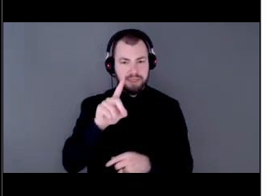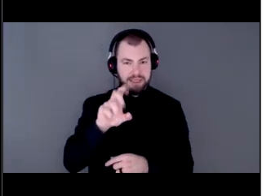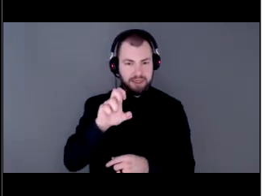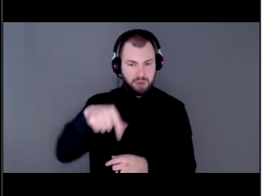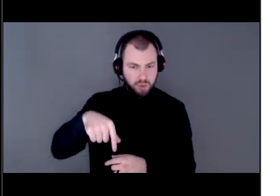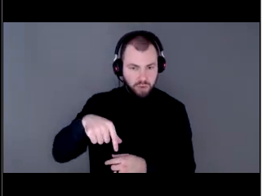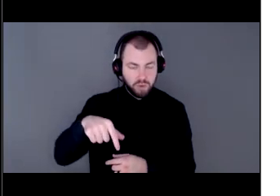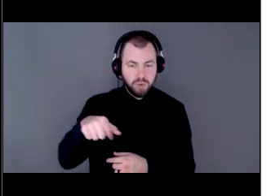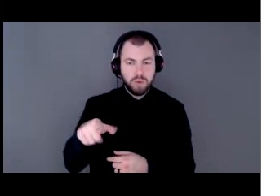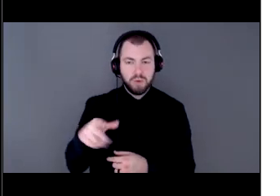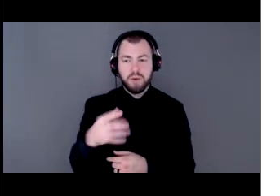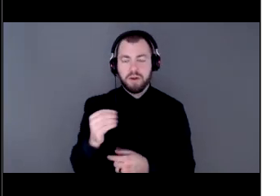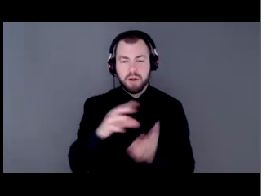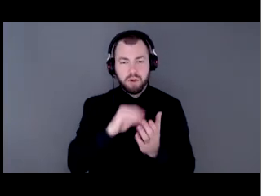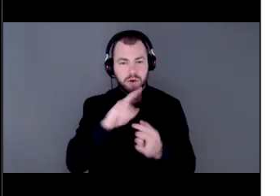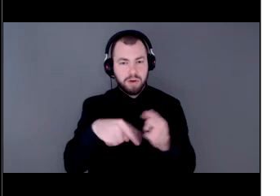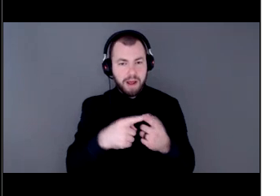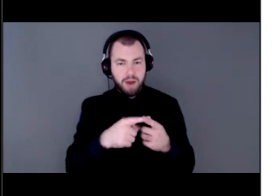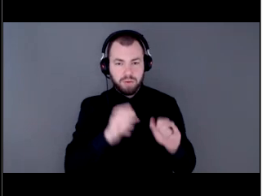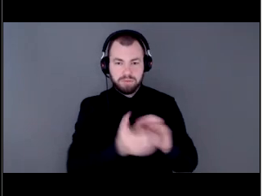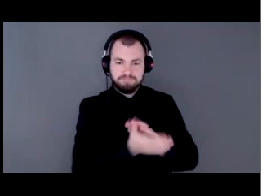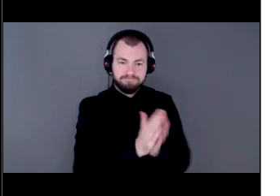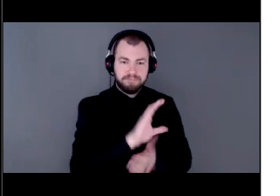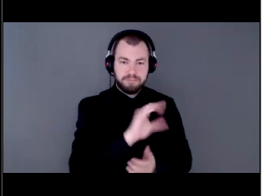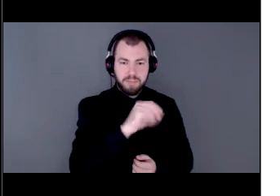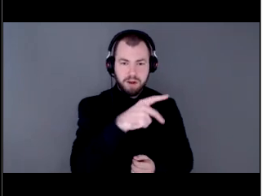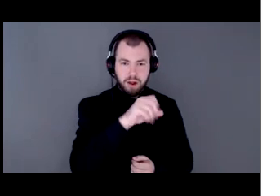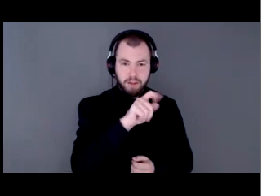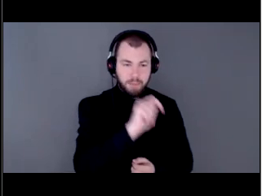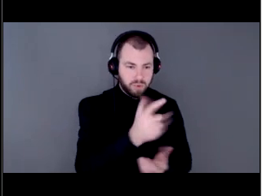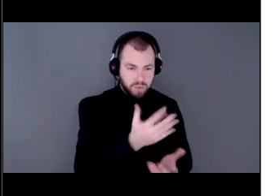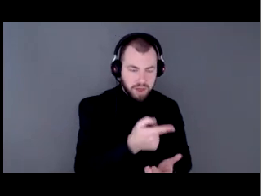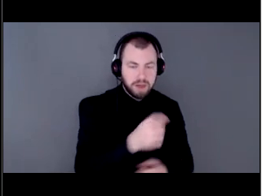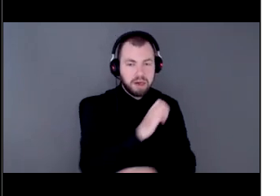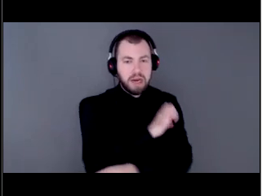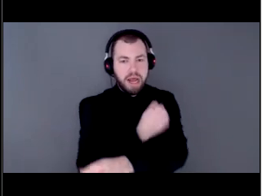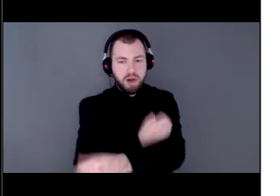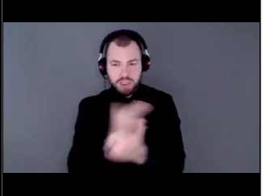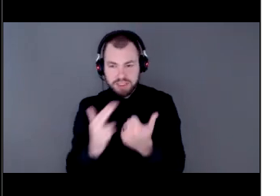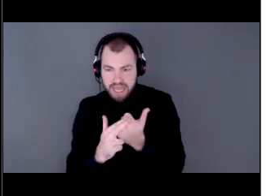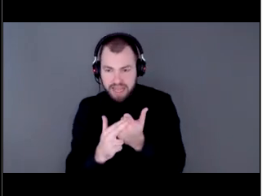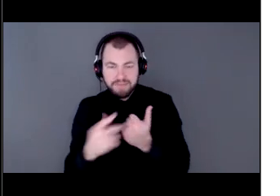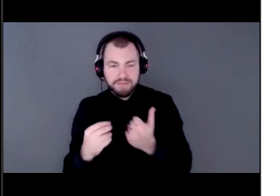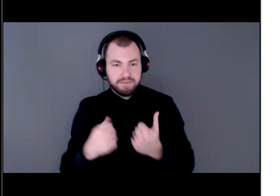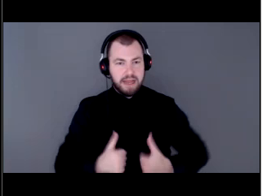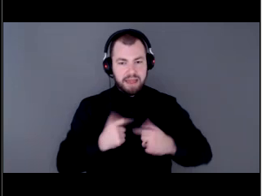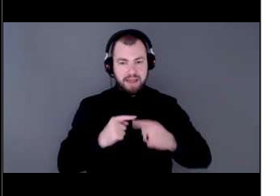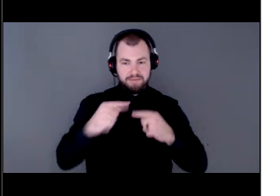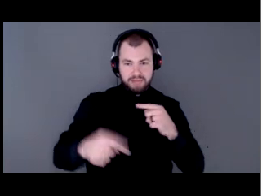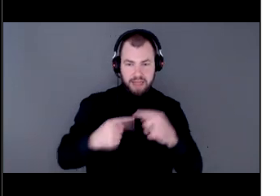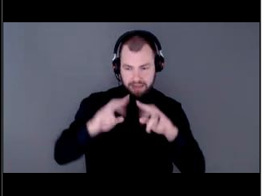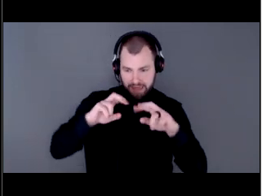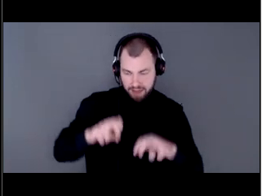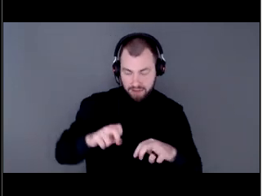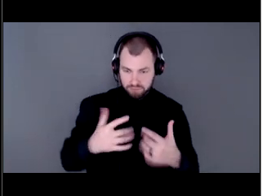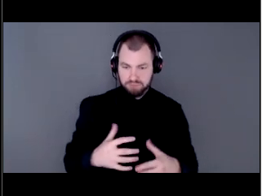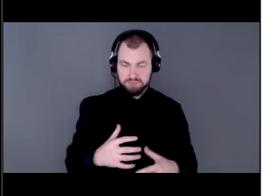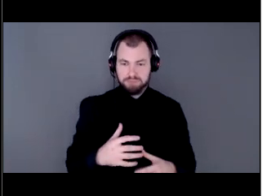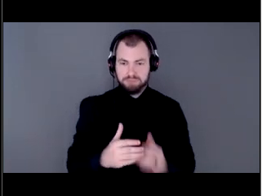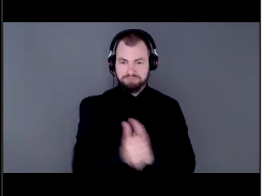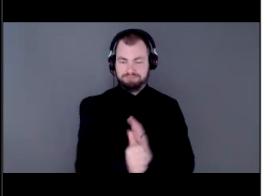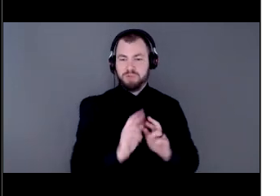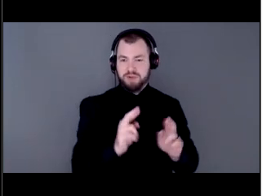they learn about compostables and energy savings and life cycle analysis. So they're really well equipped. One side effect of having